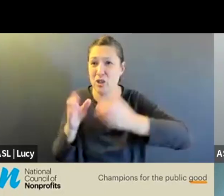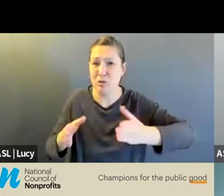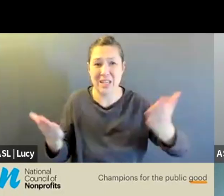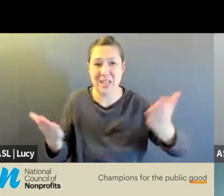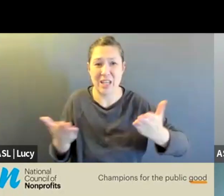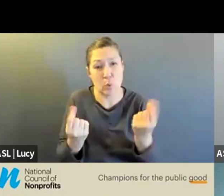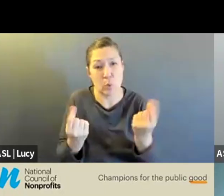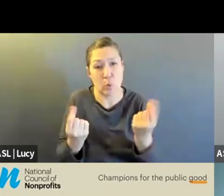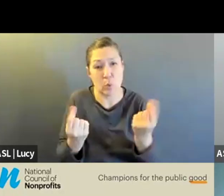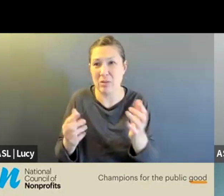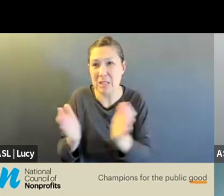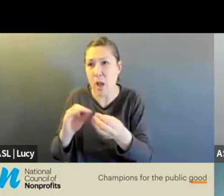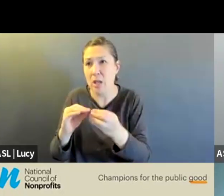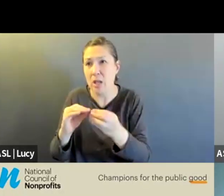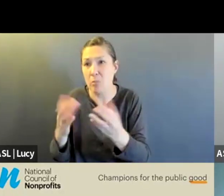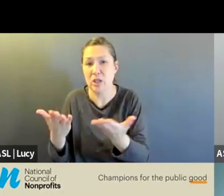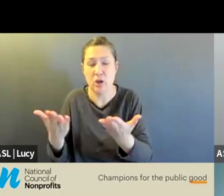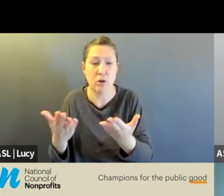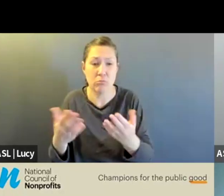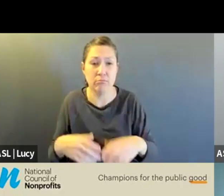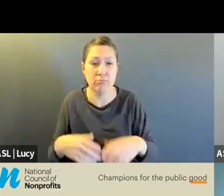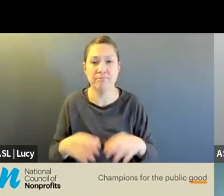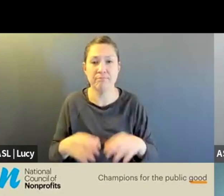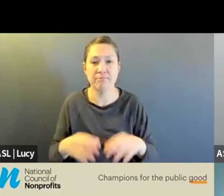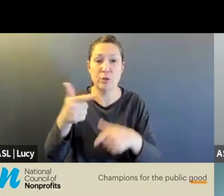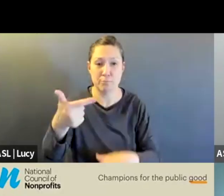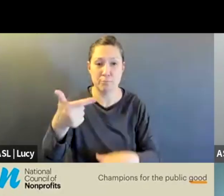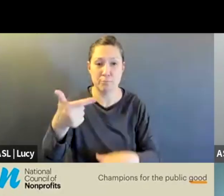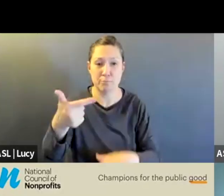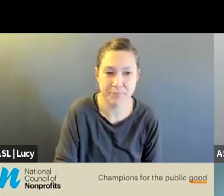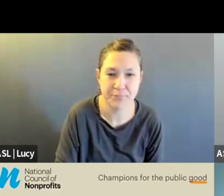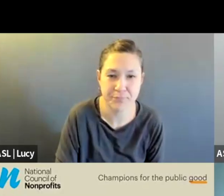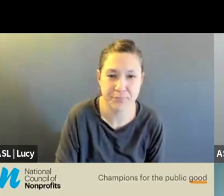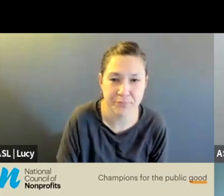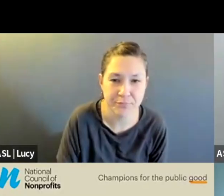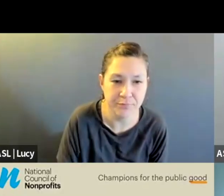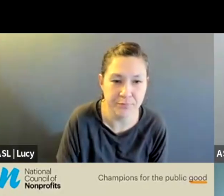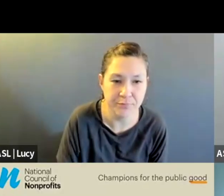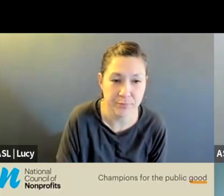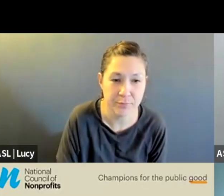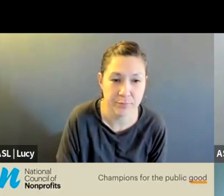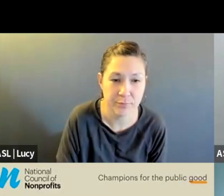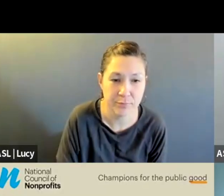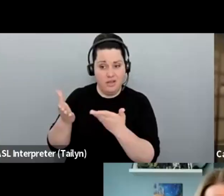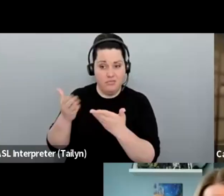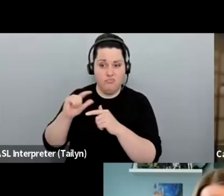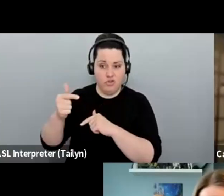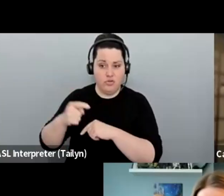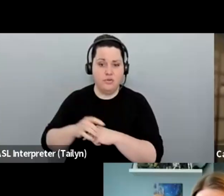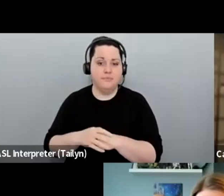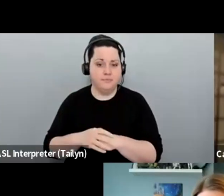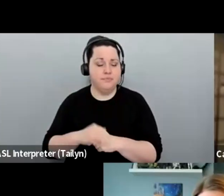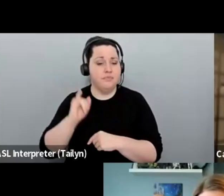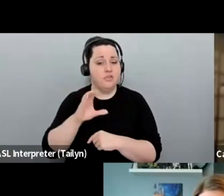that we have some access to. So who would like to go? Jessica, you've unmuted. Why don't you go? I would